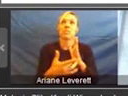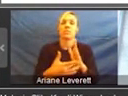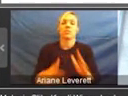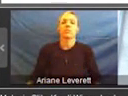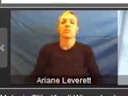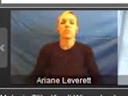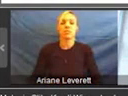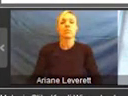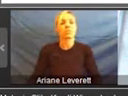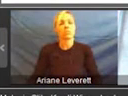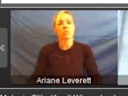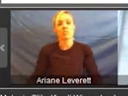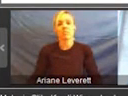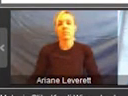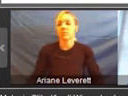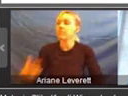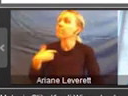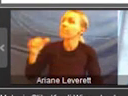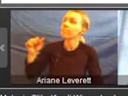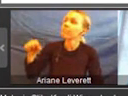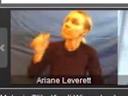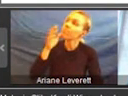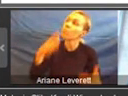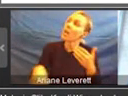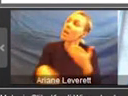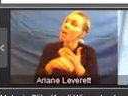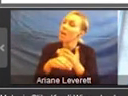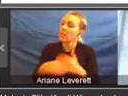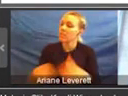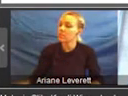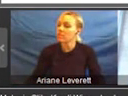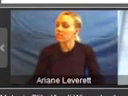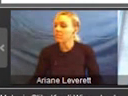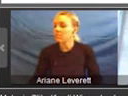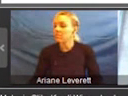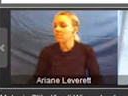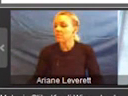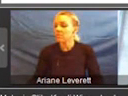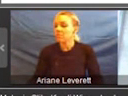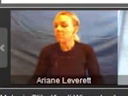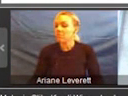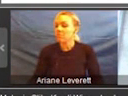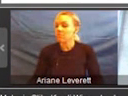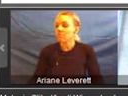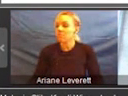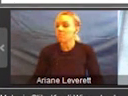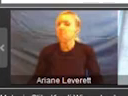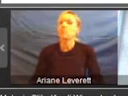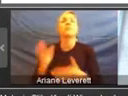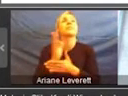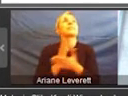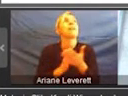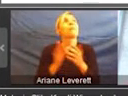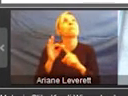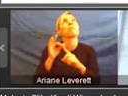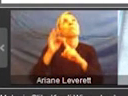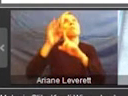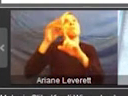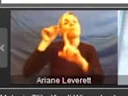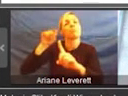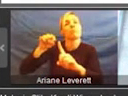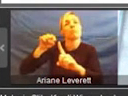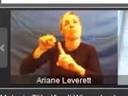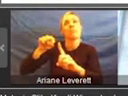Yeah, I would add there are, of course, exceptions where you can say, okay, this